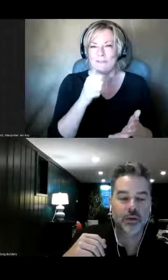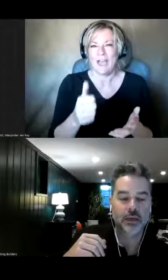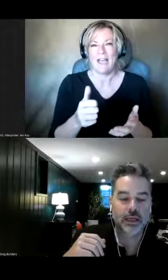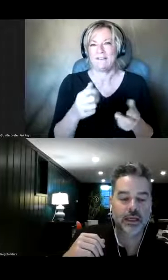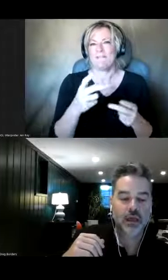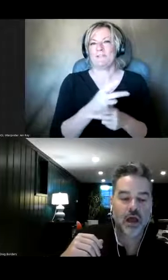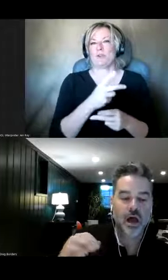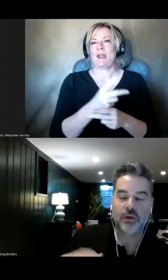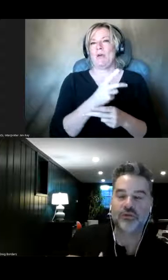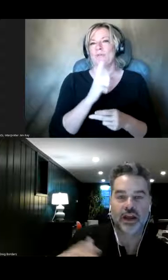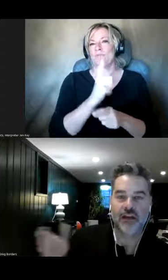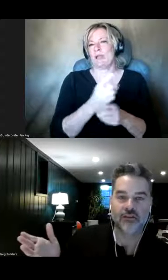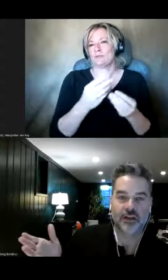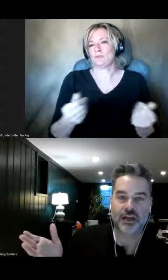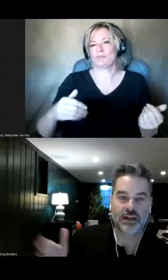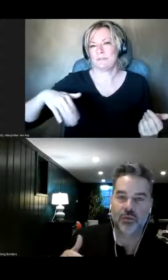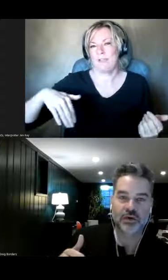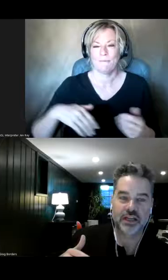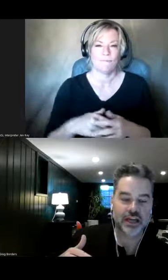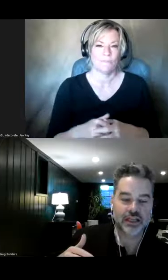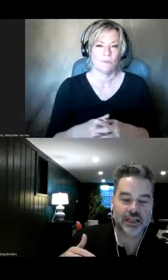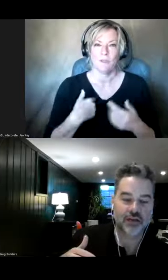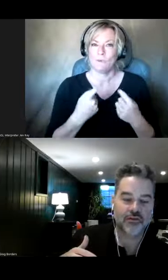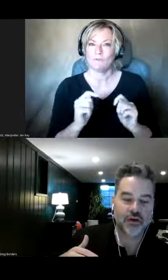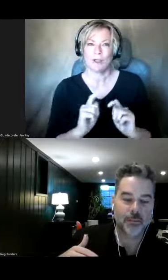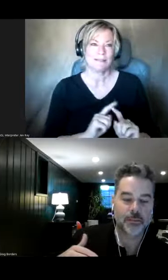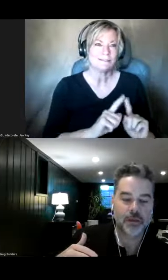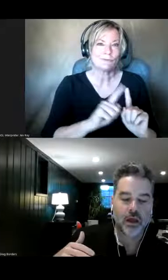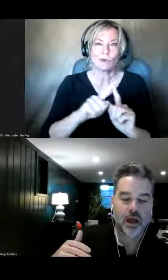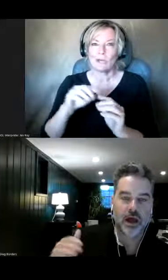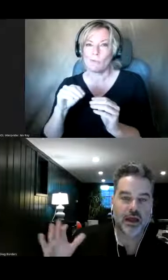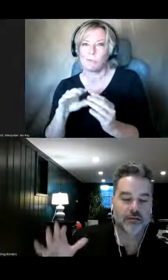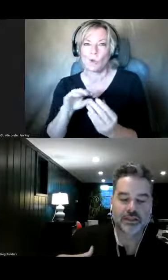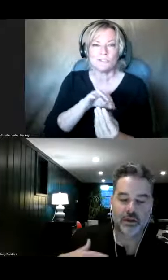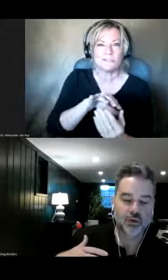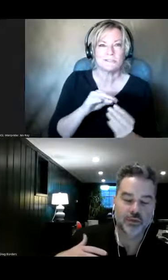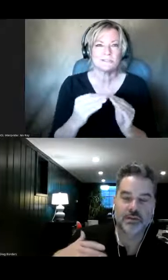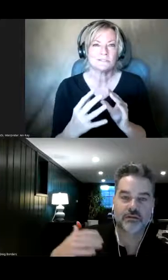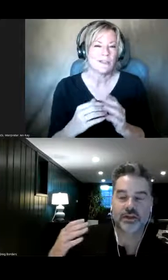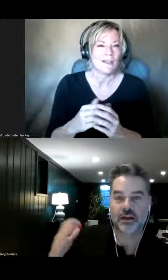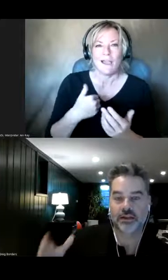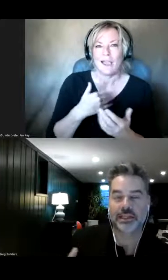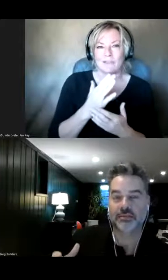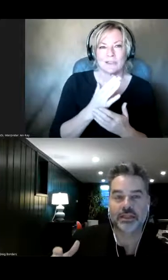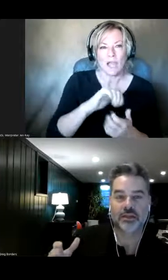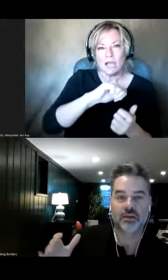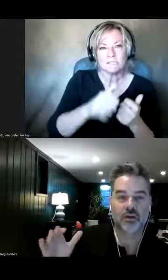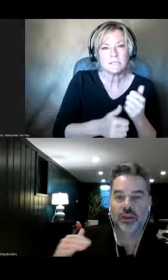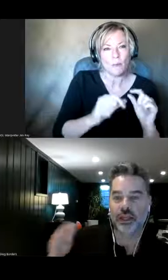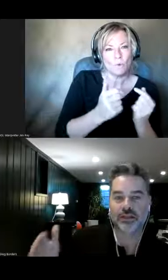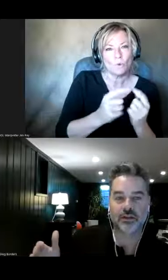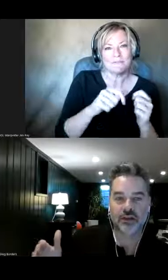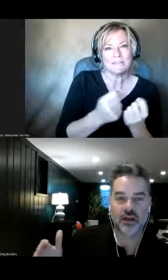where we want to be. We've tried every kind of approach that I could think of, from having subgroups of teams